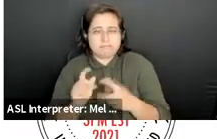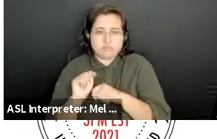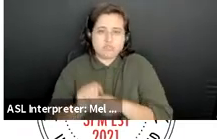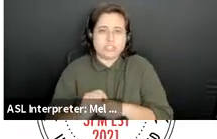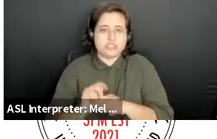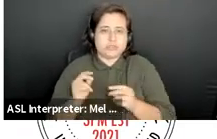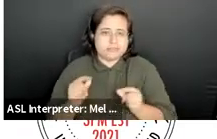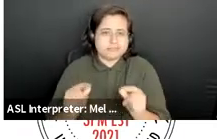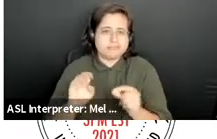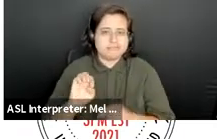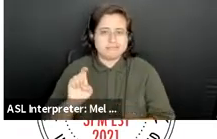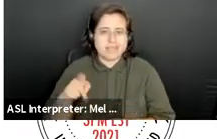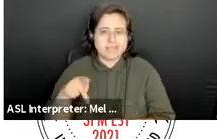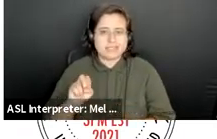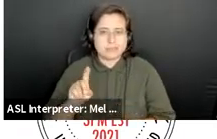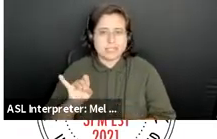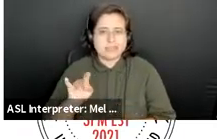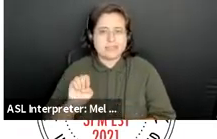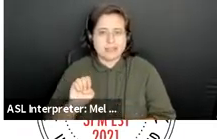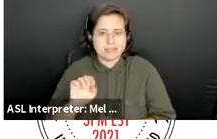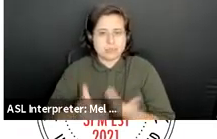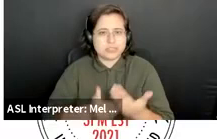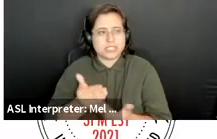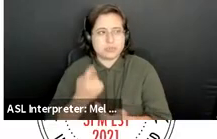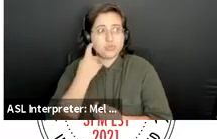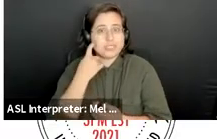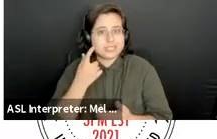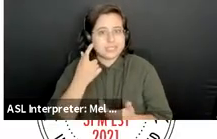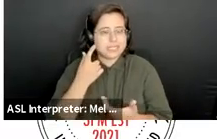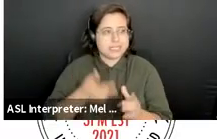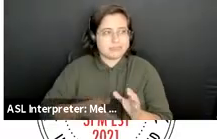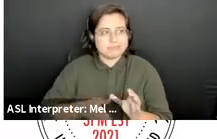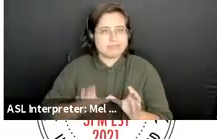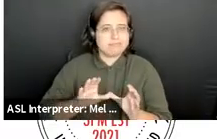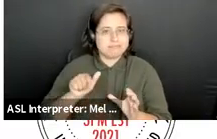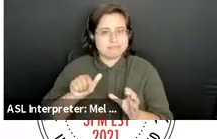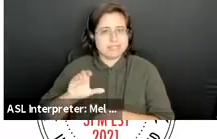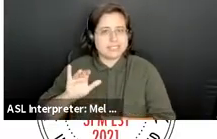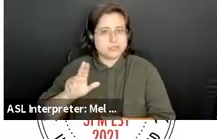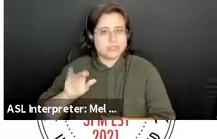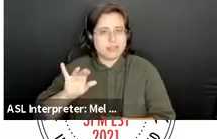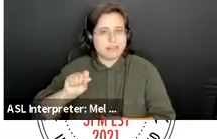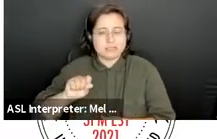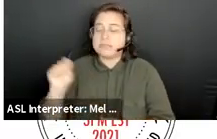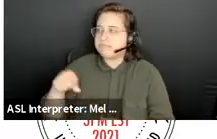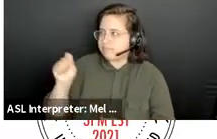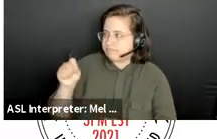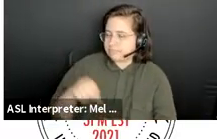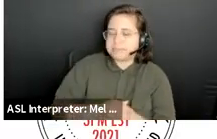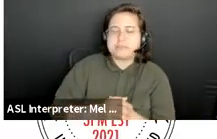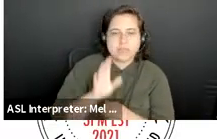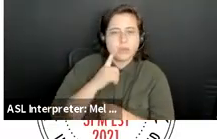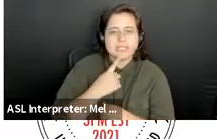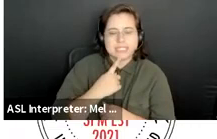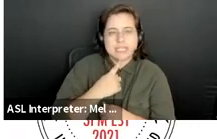expedite procedures that were recently reinstated at CIS. Yes, absolutely. I would